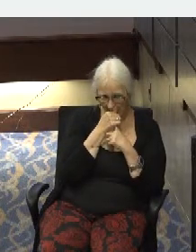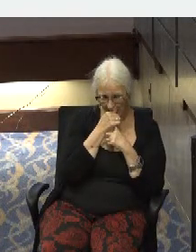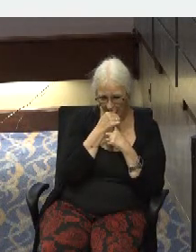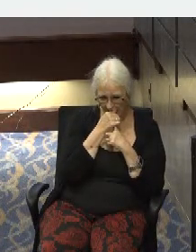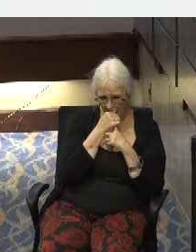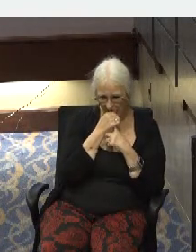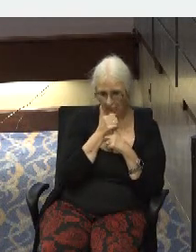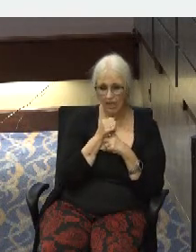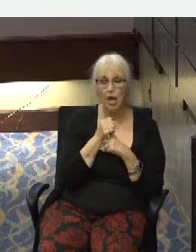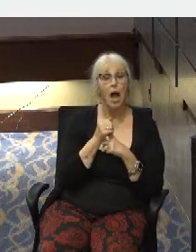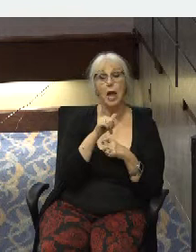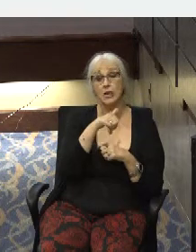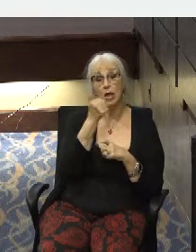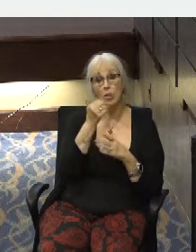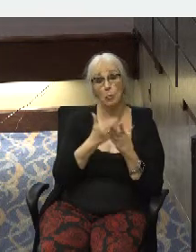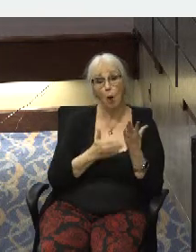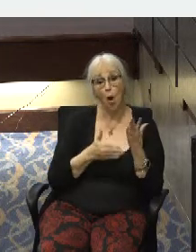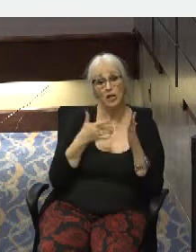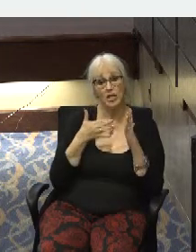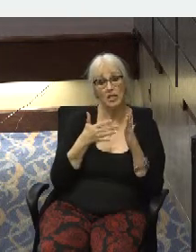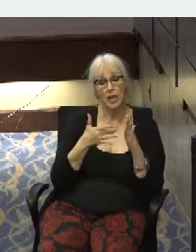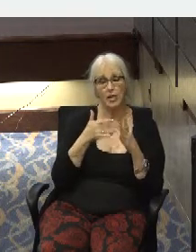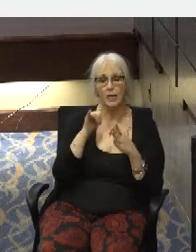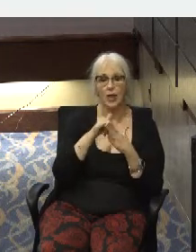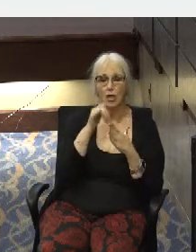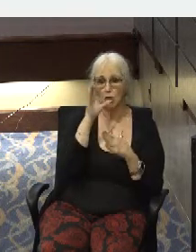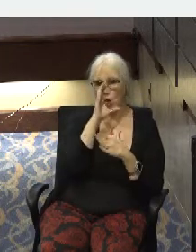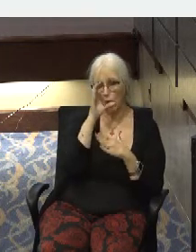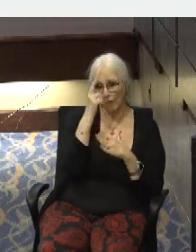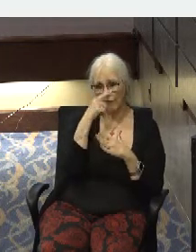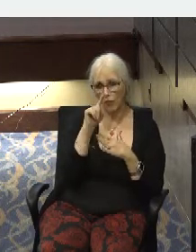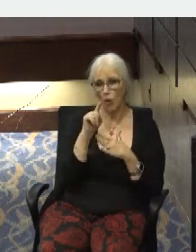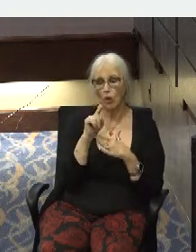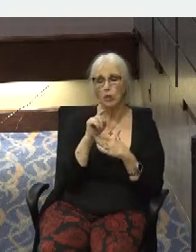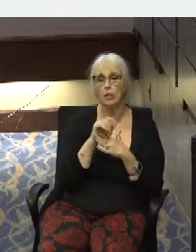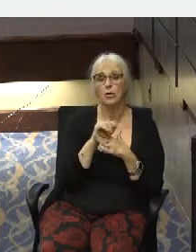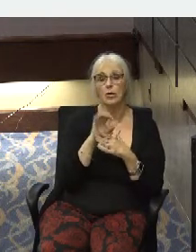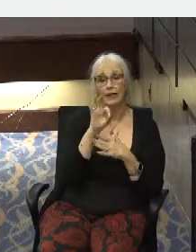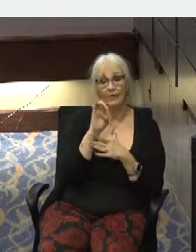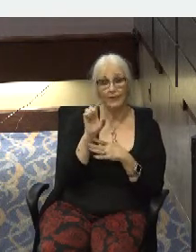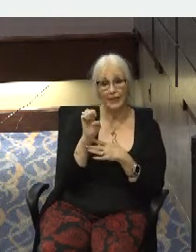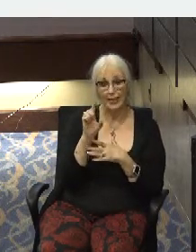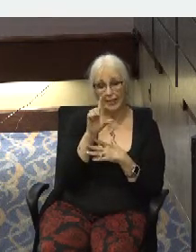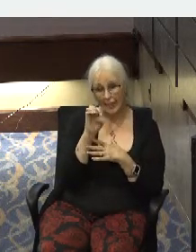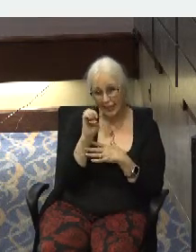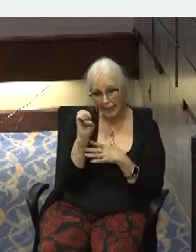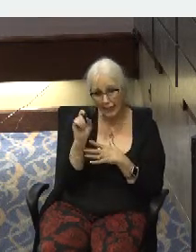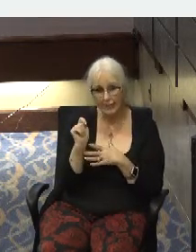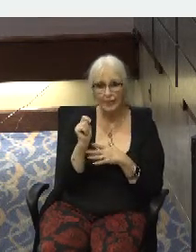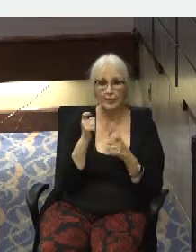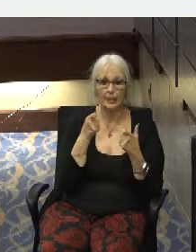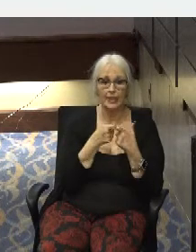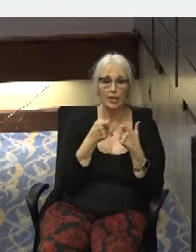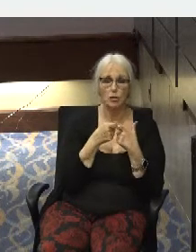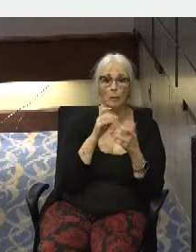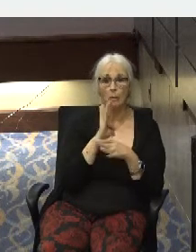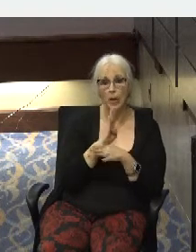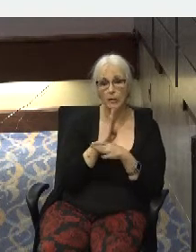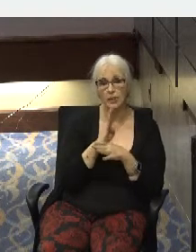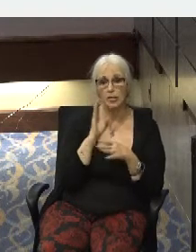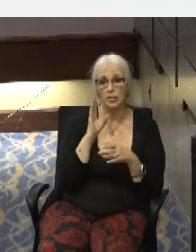Another aspect of the study was looking into electrification of the fleet, which would be introducing electric buses into the